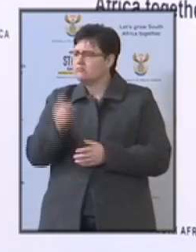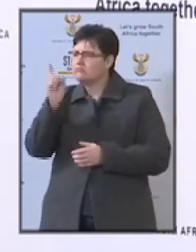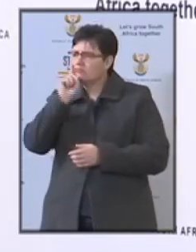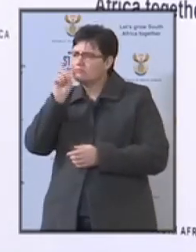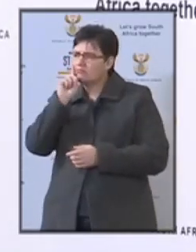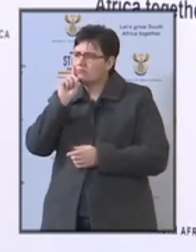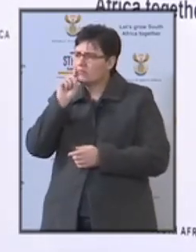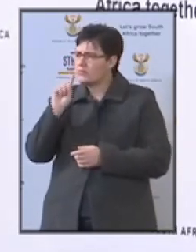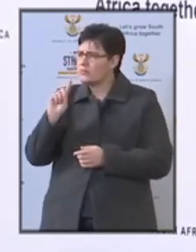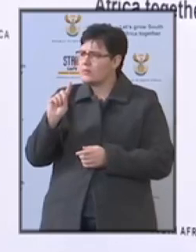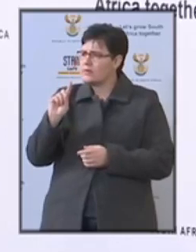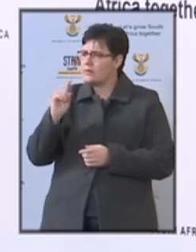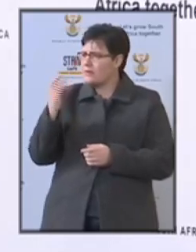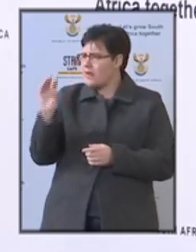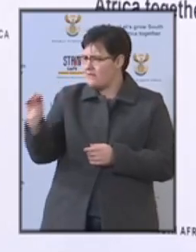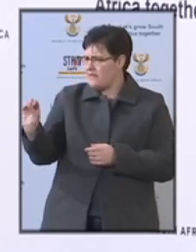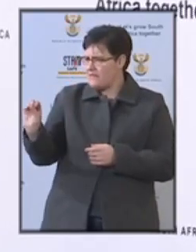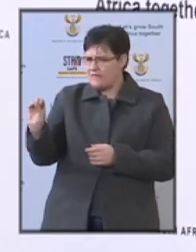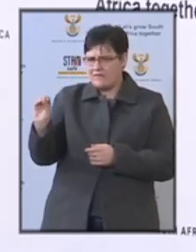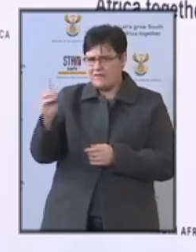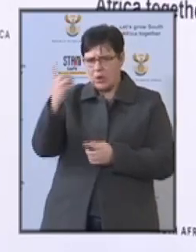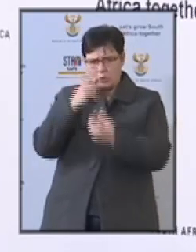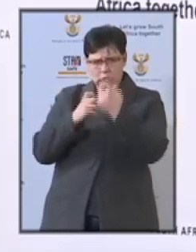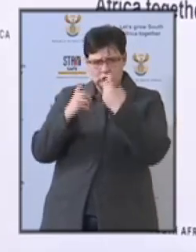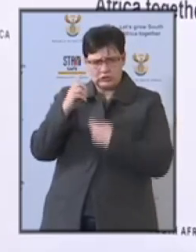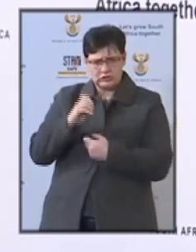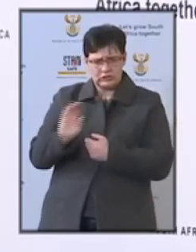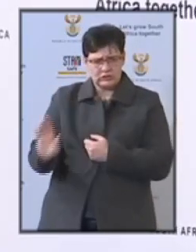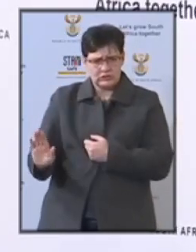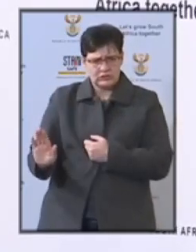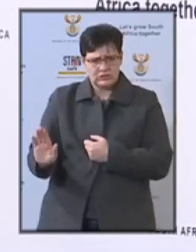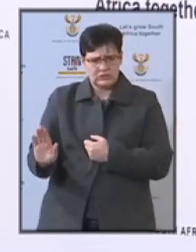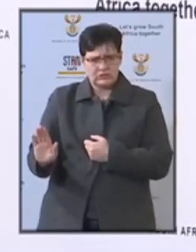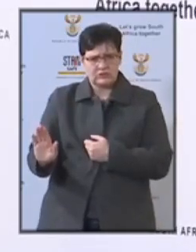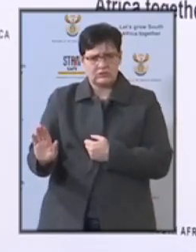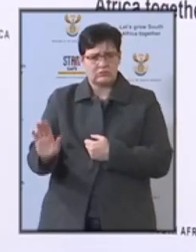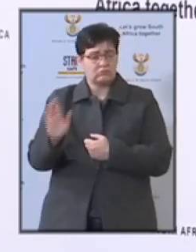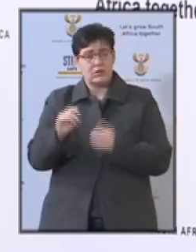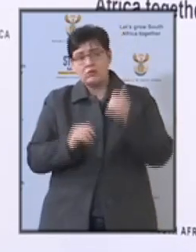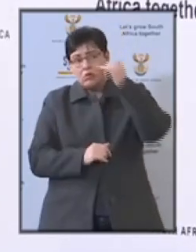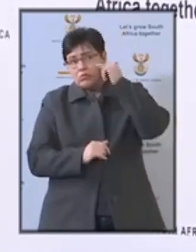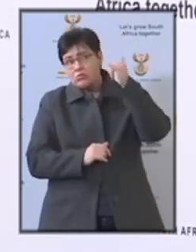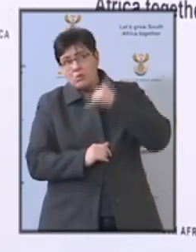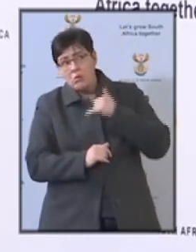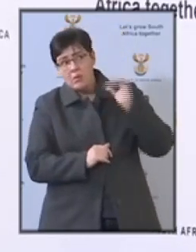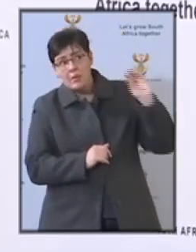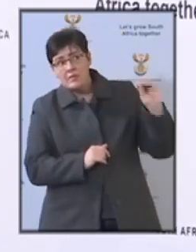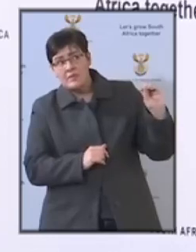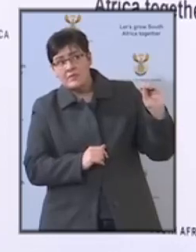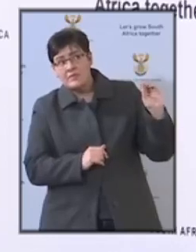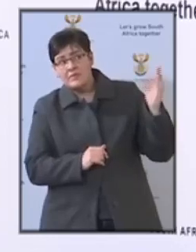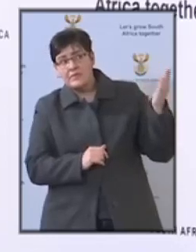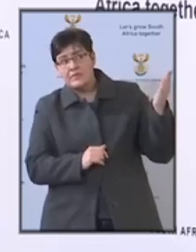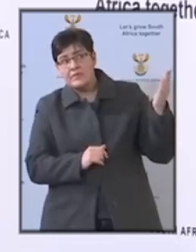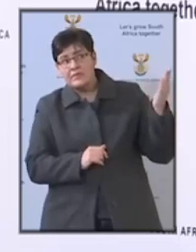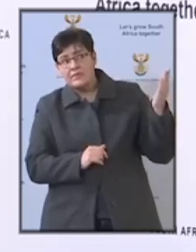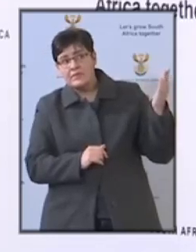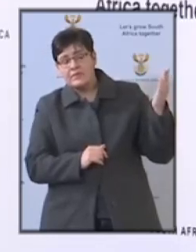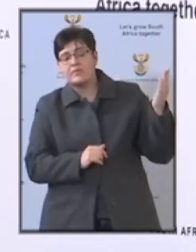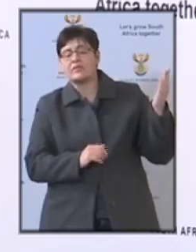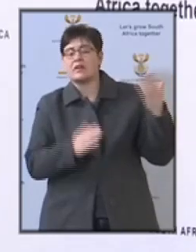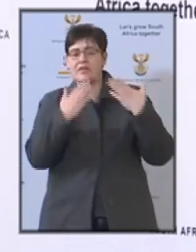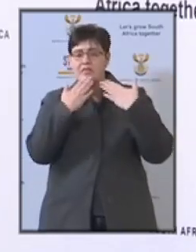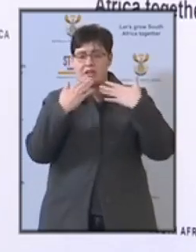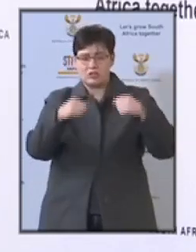we have questions. I'll start first with calls. Ignatius, do you have calls?